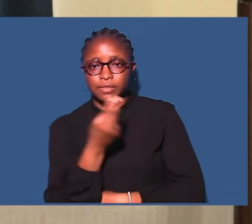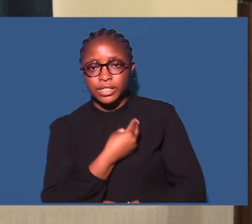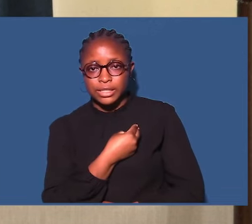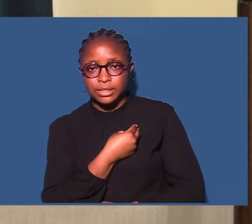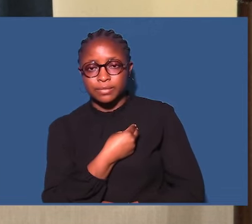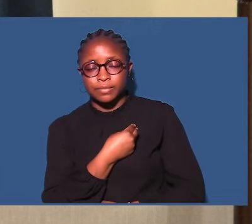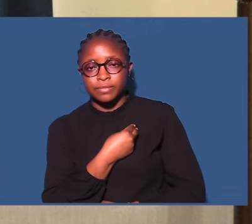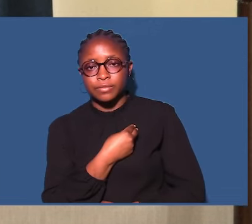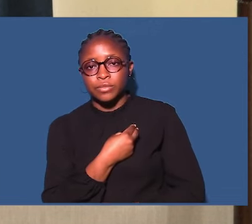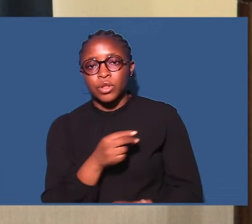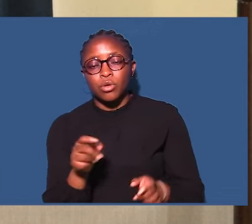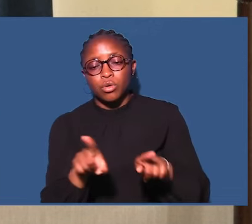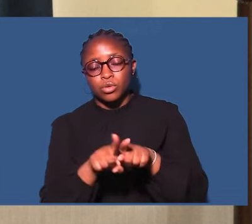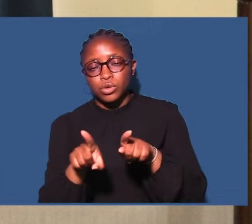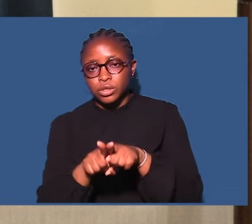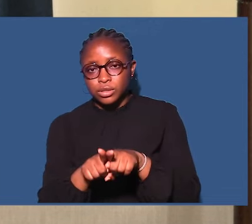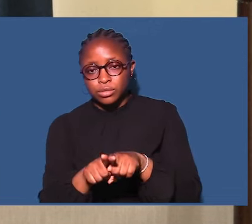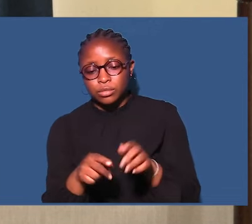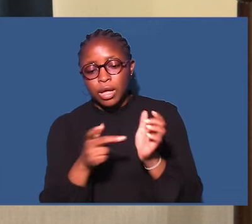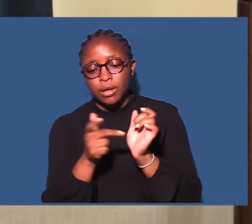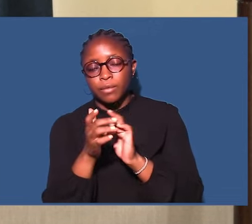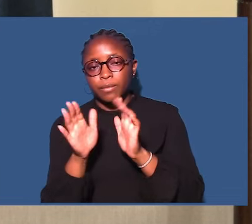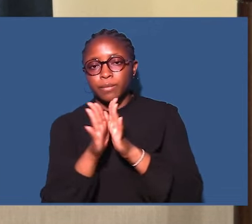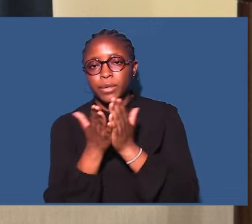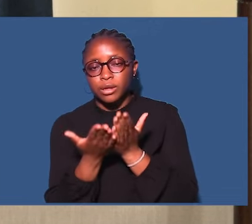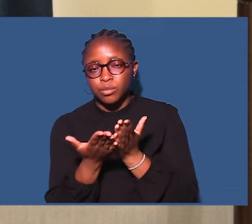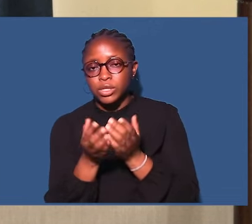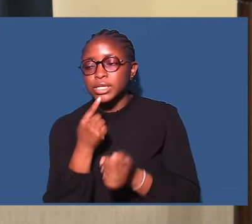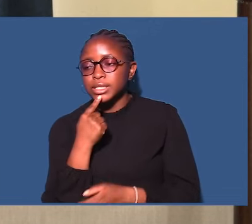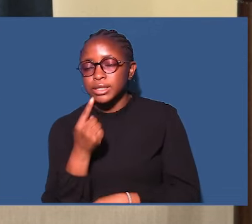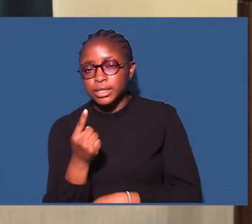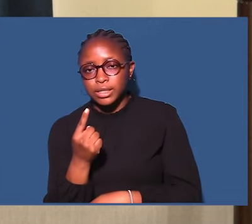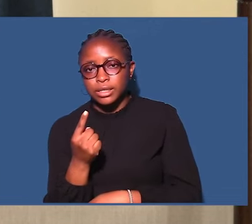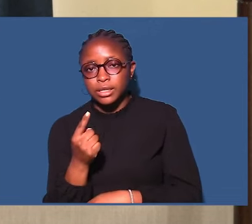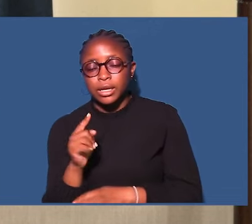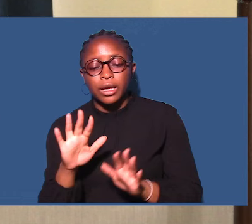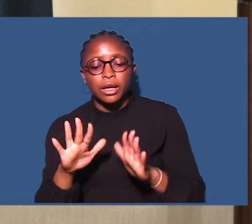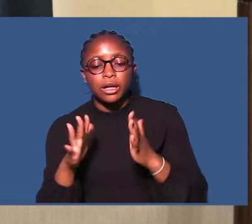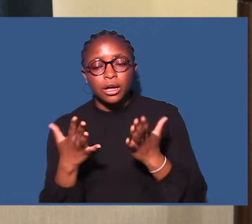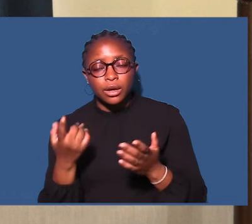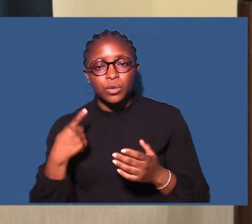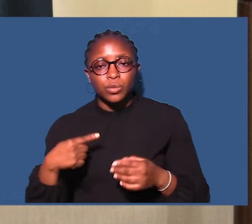And also the Bible instructs us on the way we should live